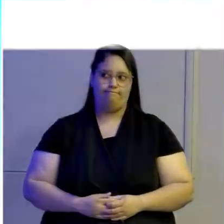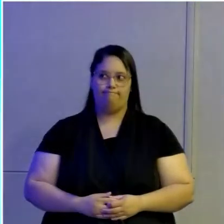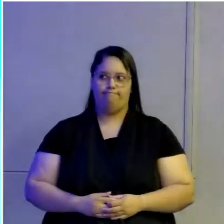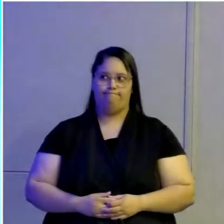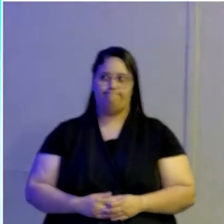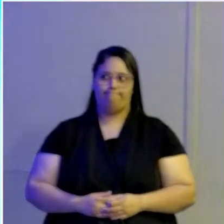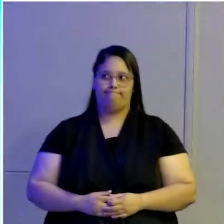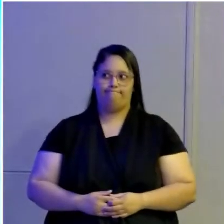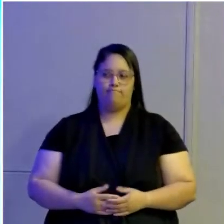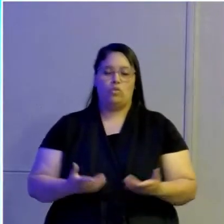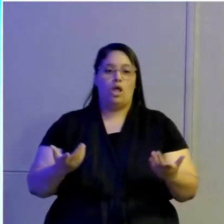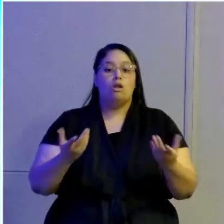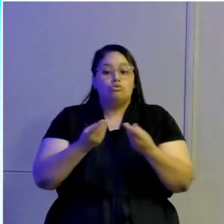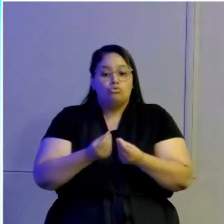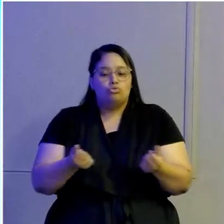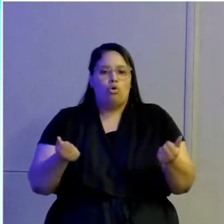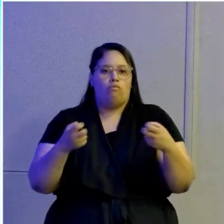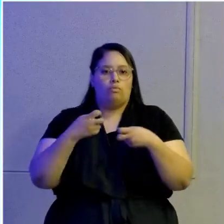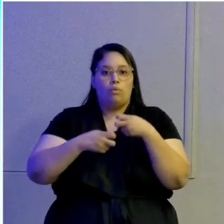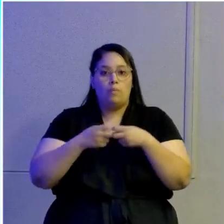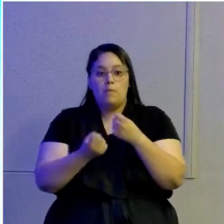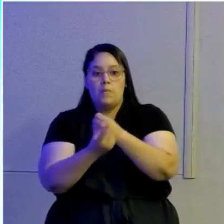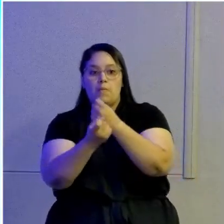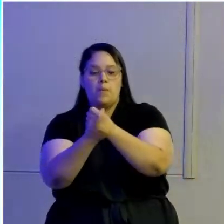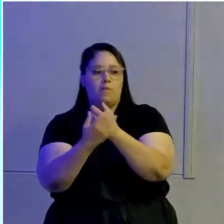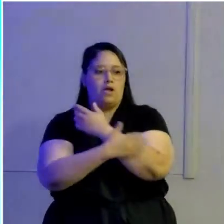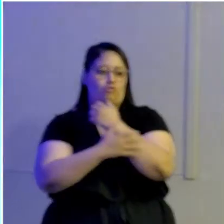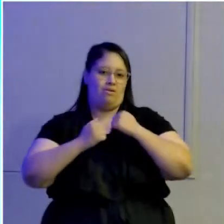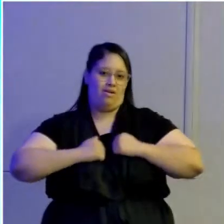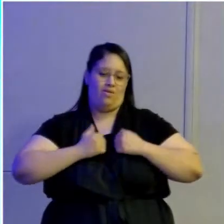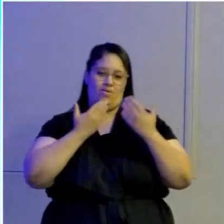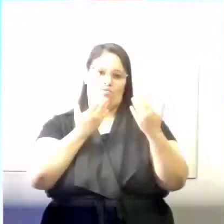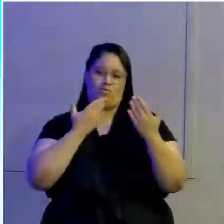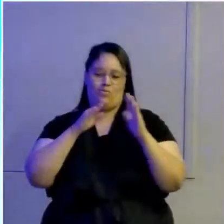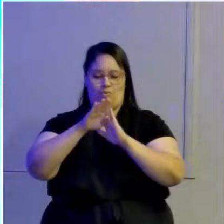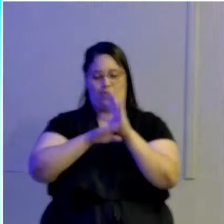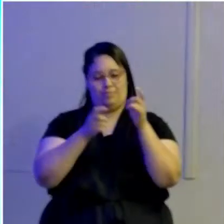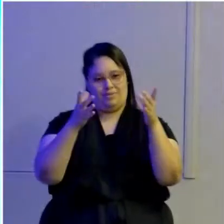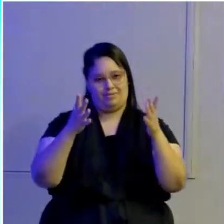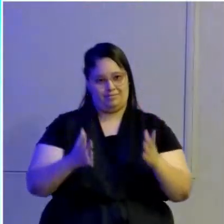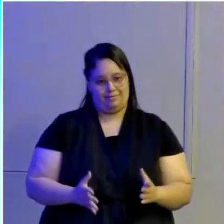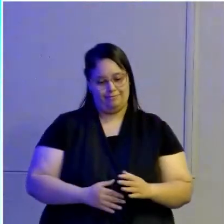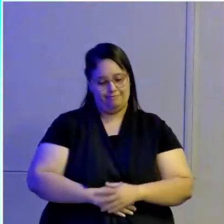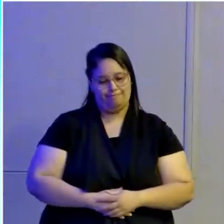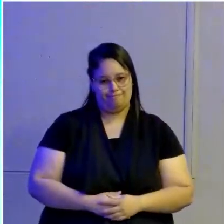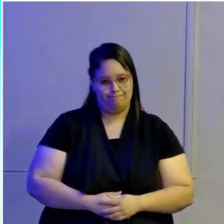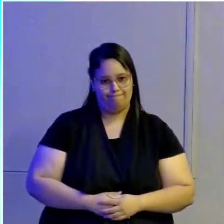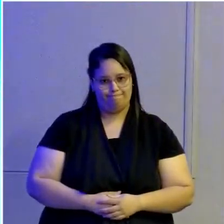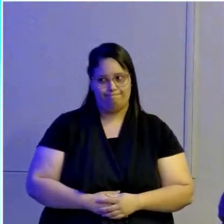and solve the solutions that we are having for our country. Thank you very much, Program Director.